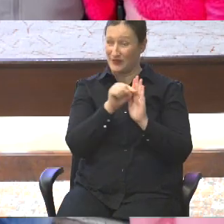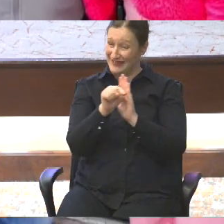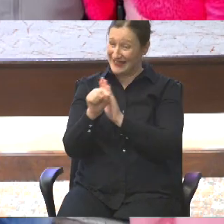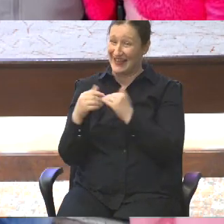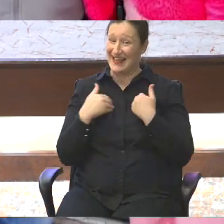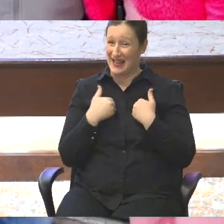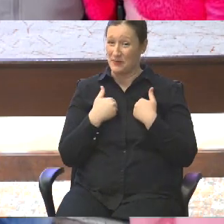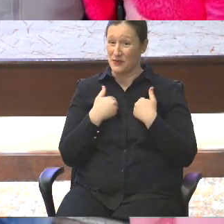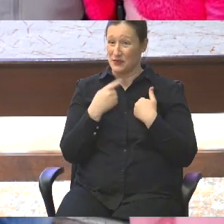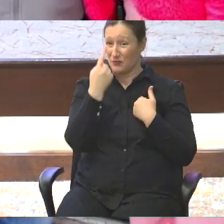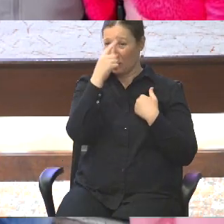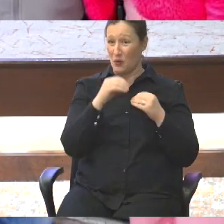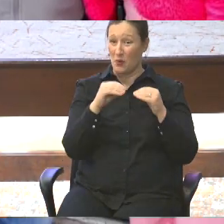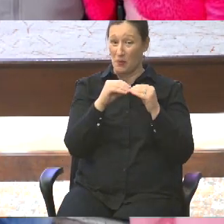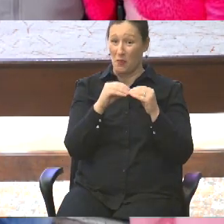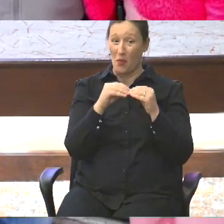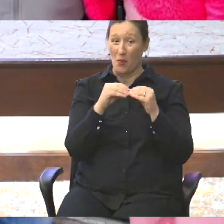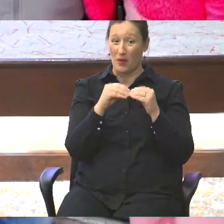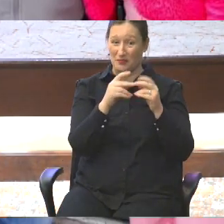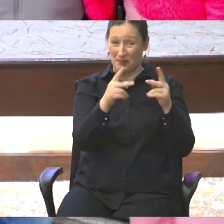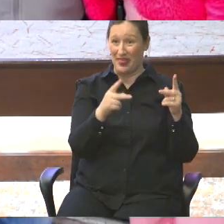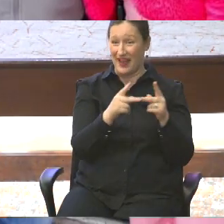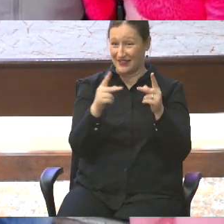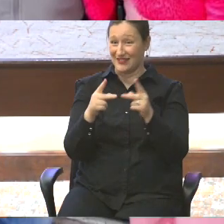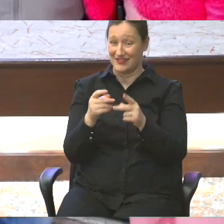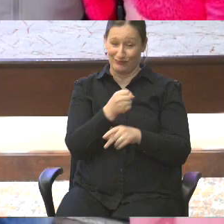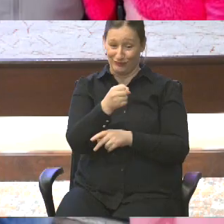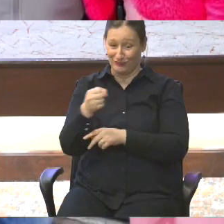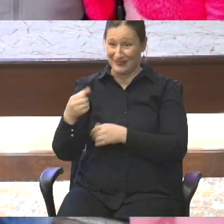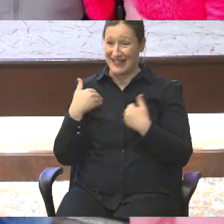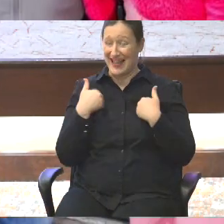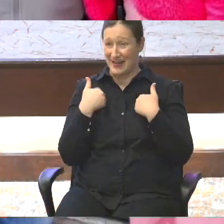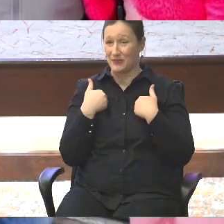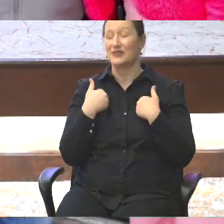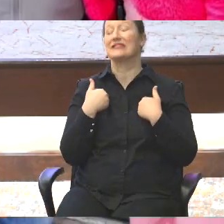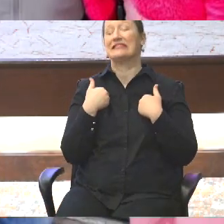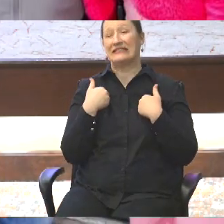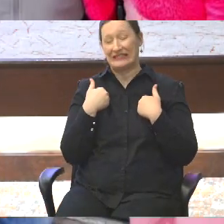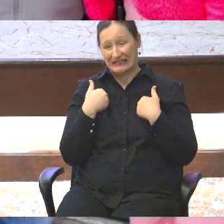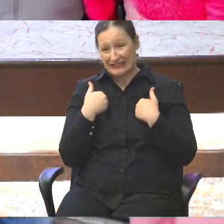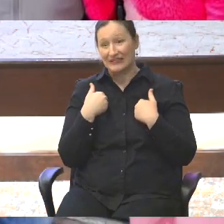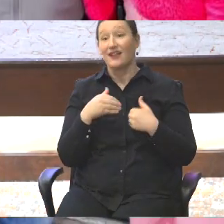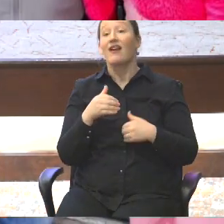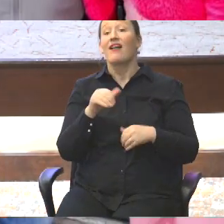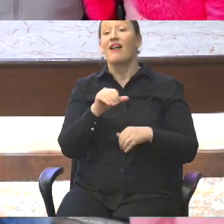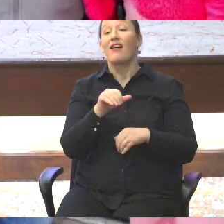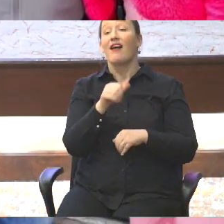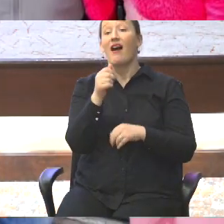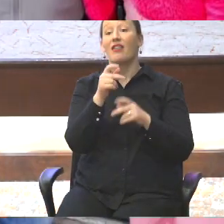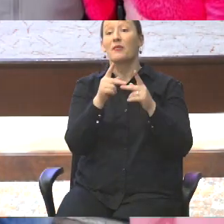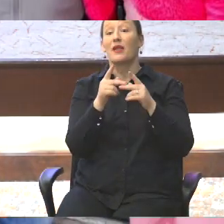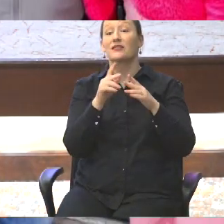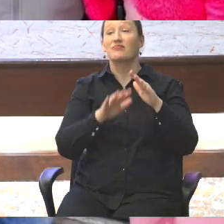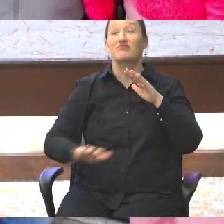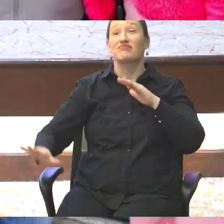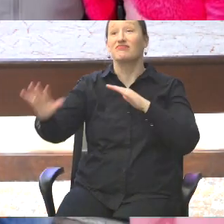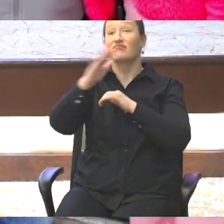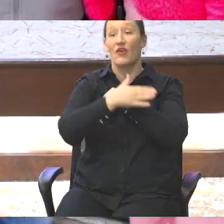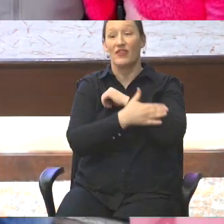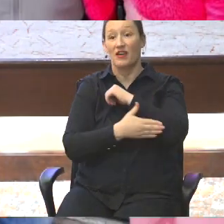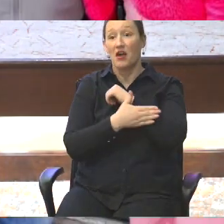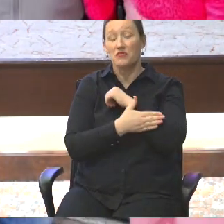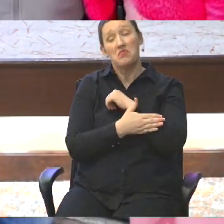To combat that, Pet Circle staff works really hard to partner with shelters and rescues across the country who are not currently having a capacity